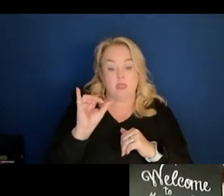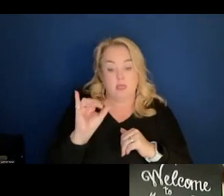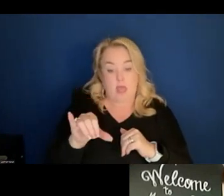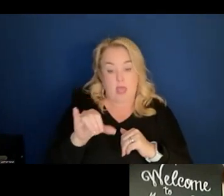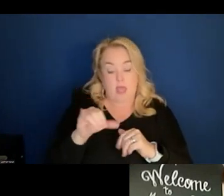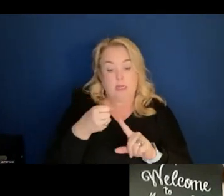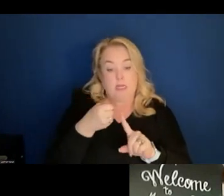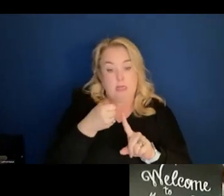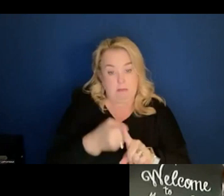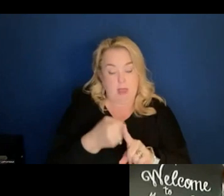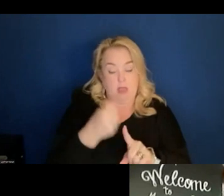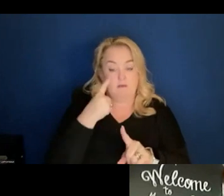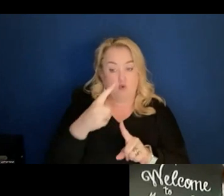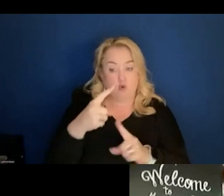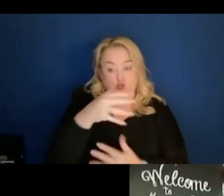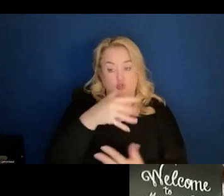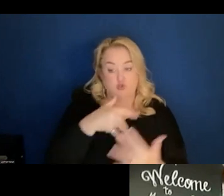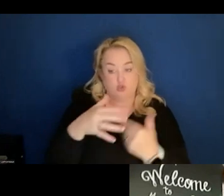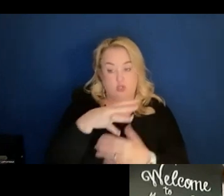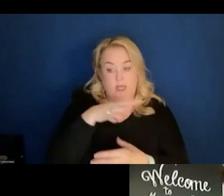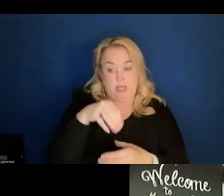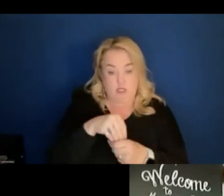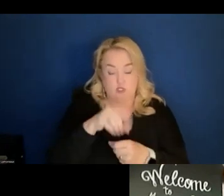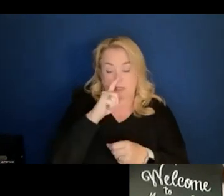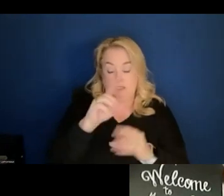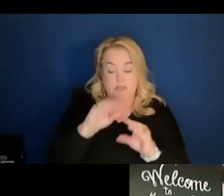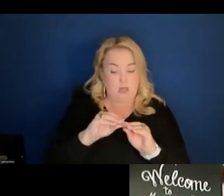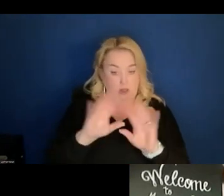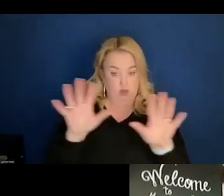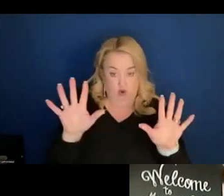the impact on social engagement for caregivers is very clear.